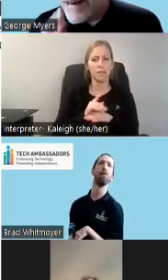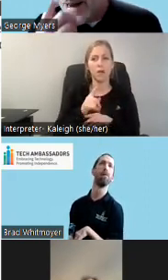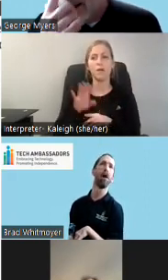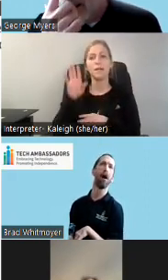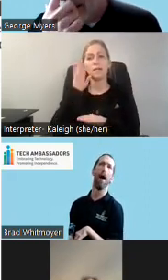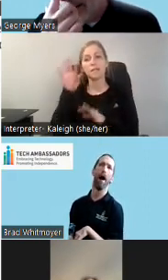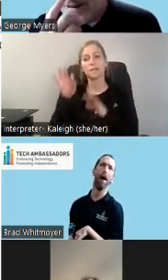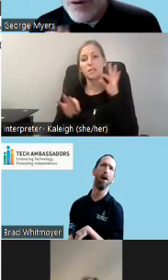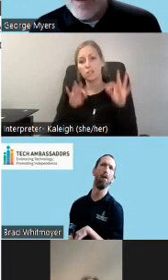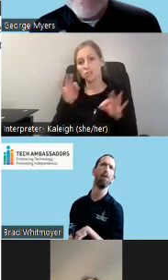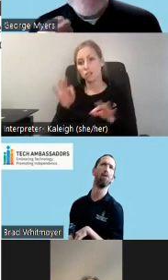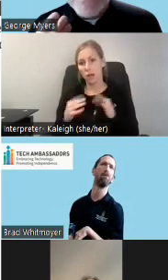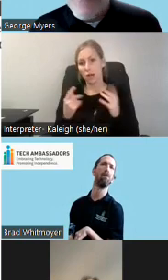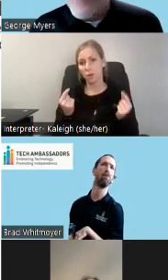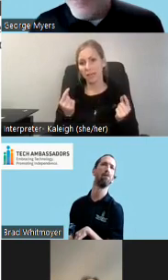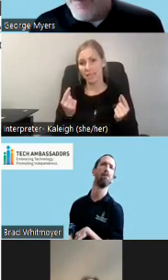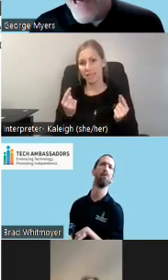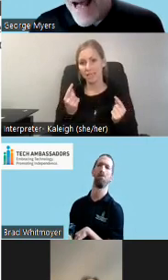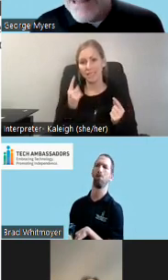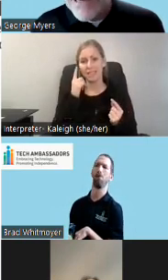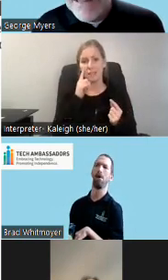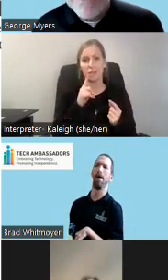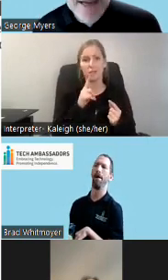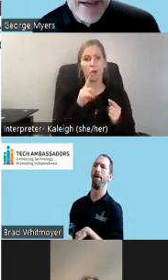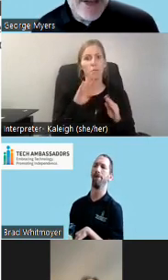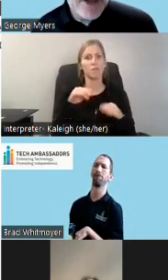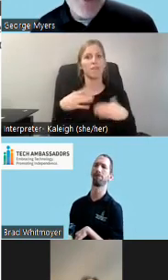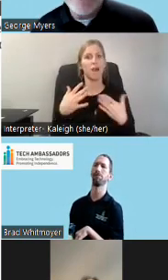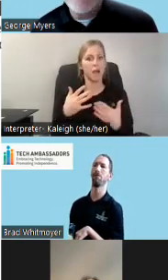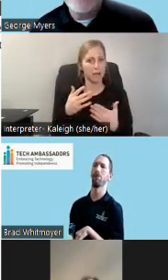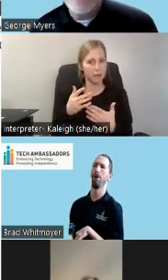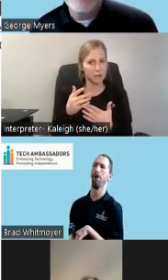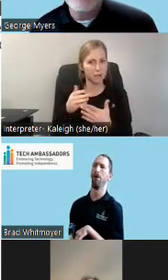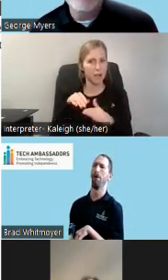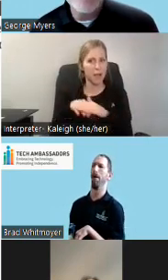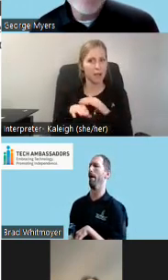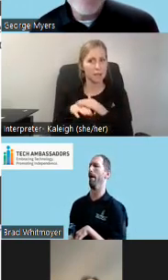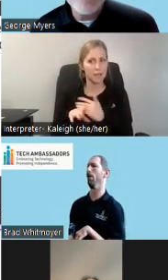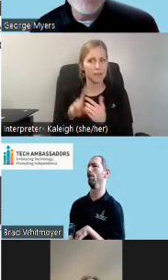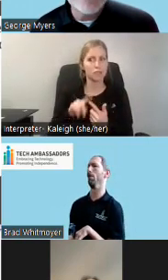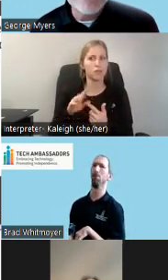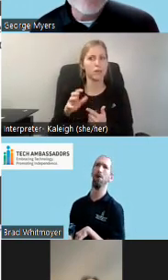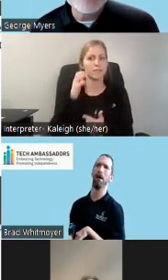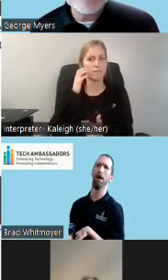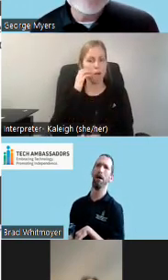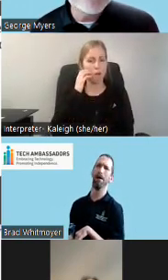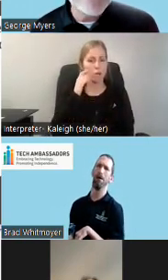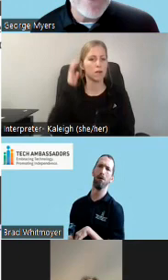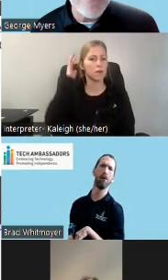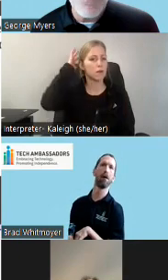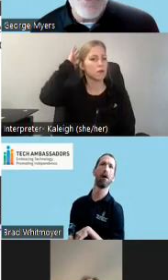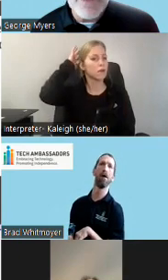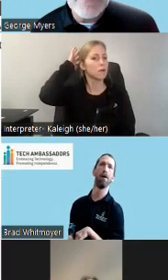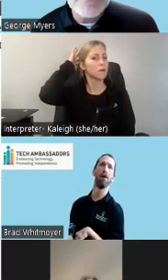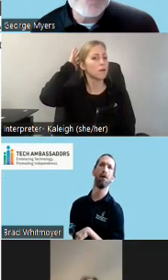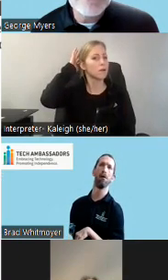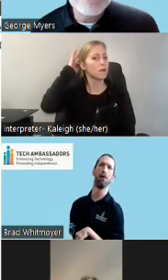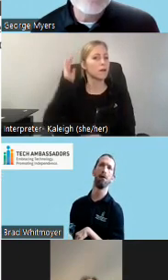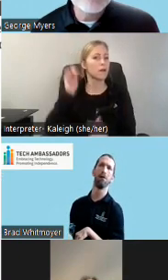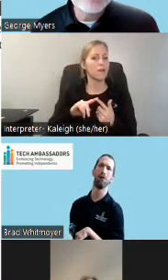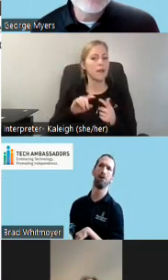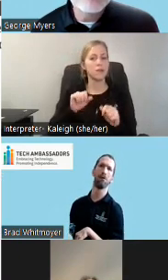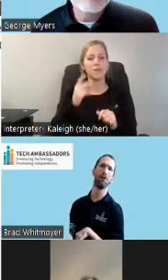he did to really give him access to his phone. And then you're going to get a chance to see how that